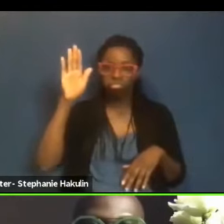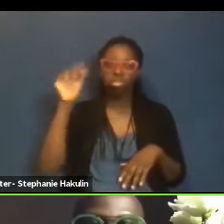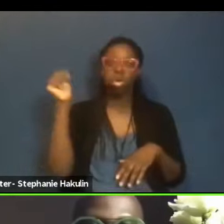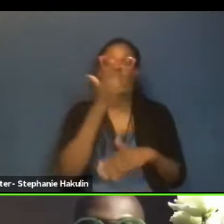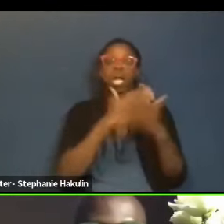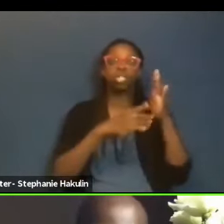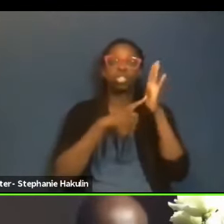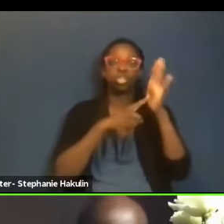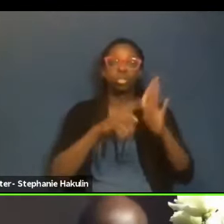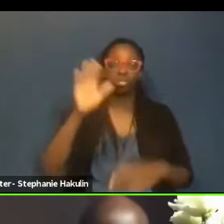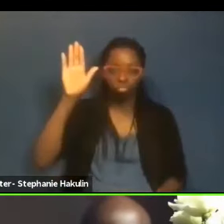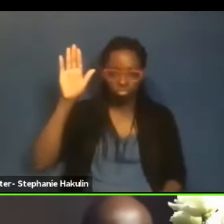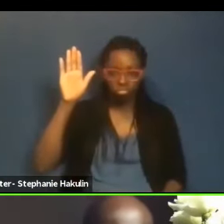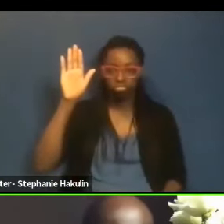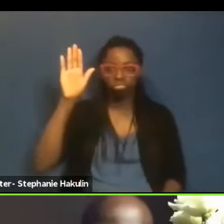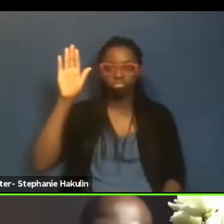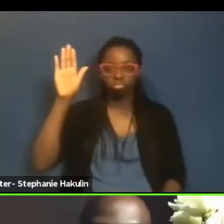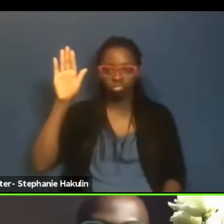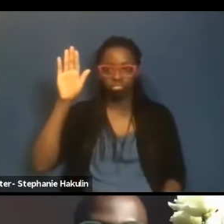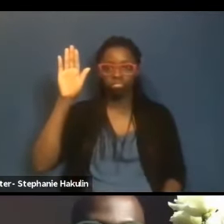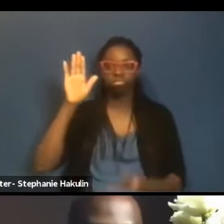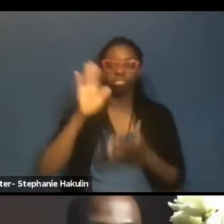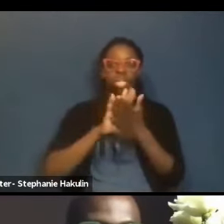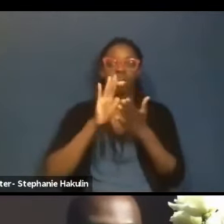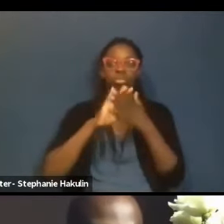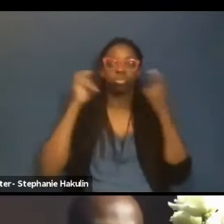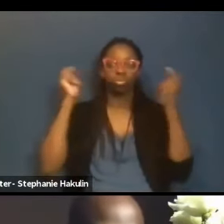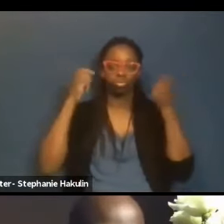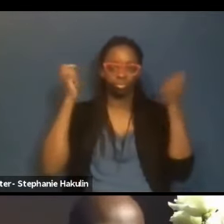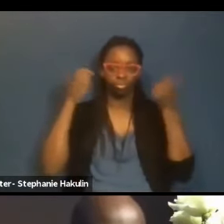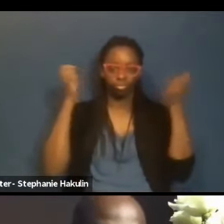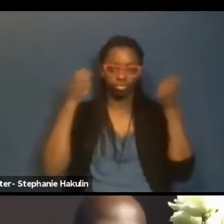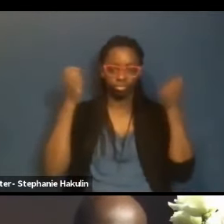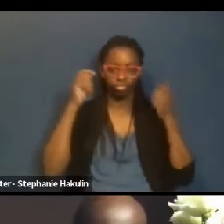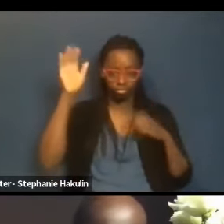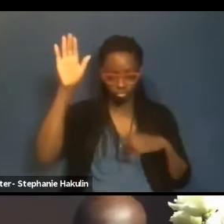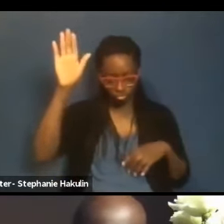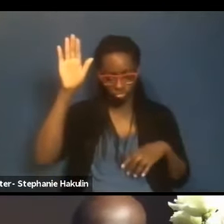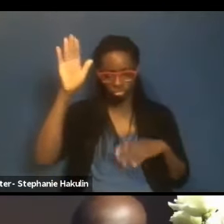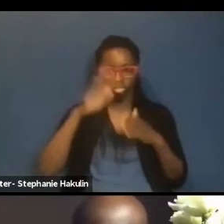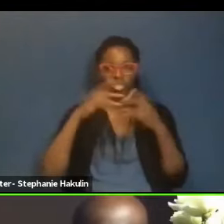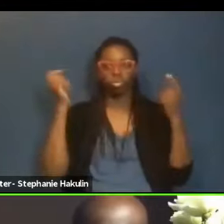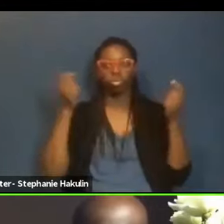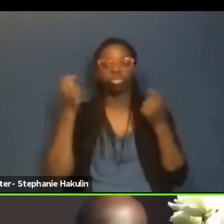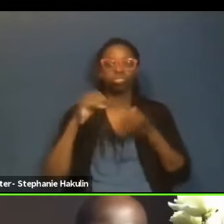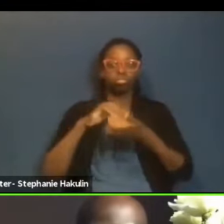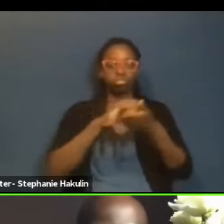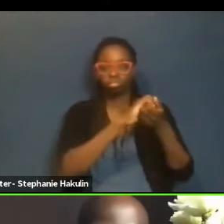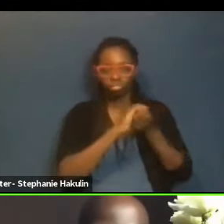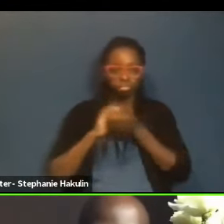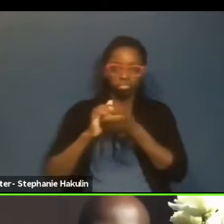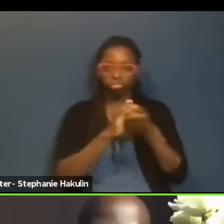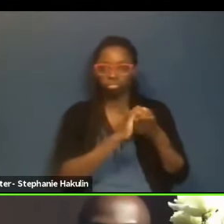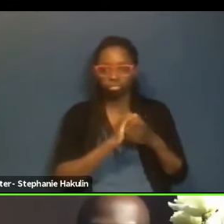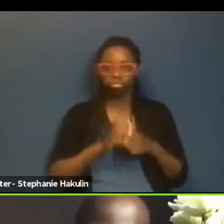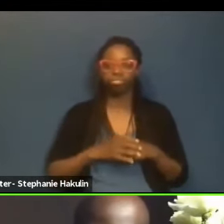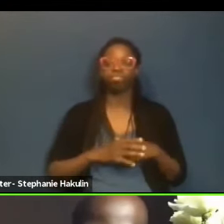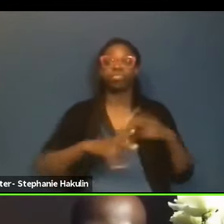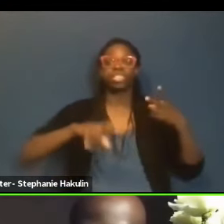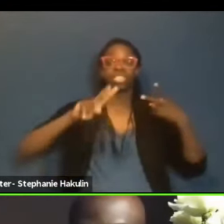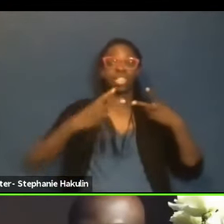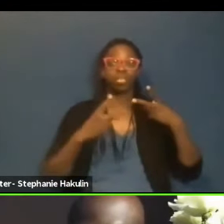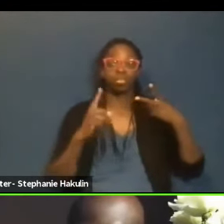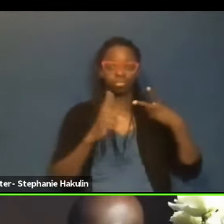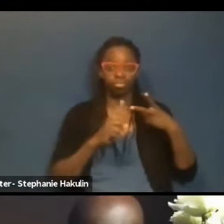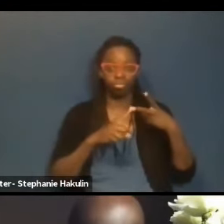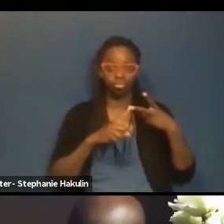fellow poets back. Second, something that is very necessary and I'm very proud of at Brave New Voices is that if you